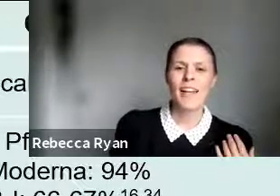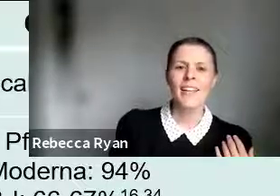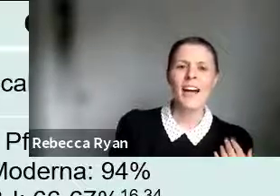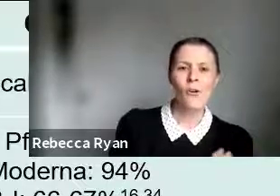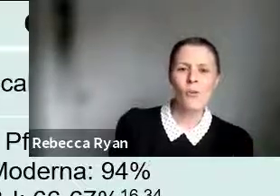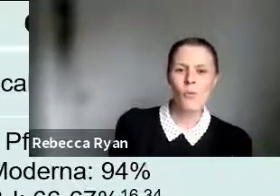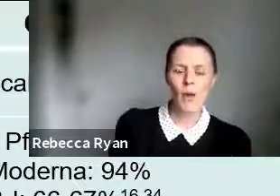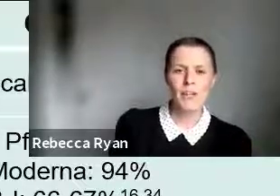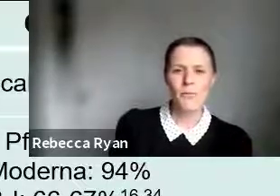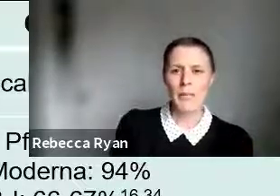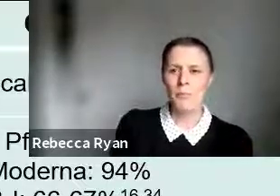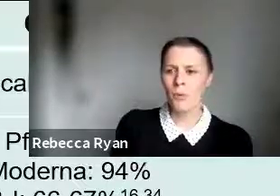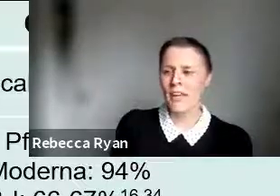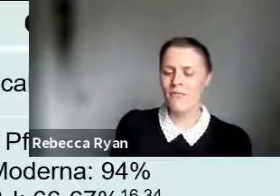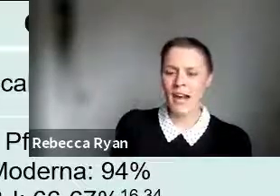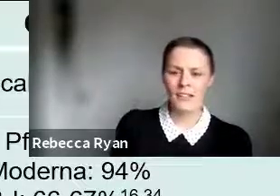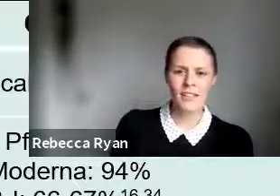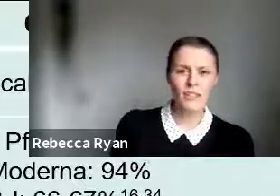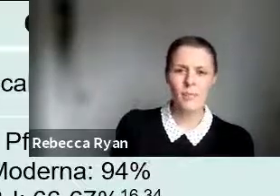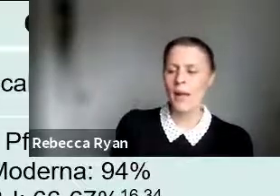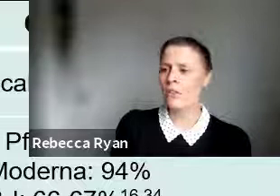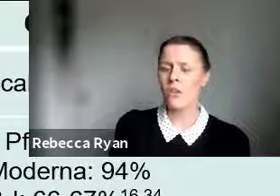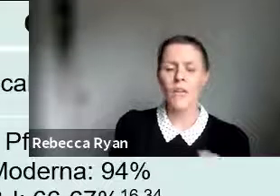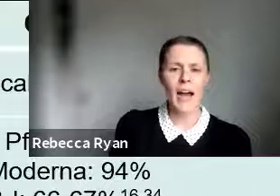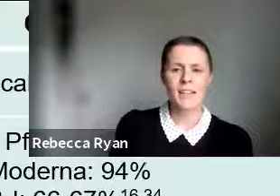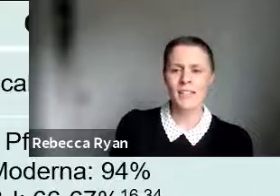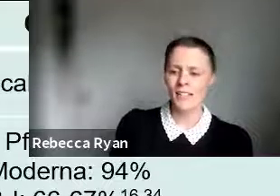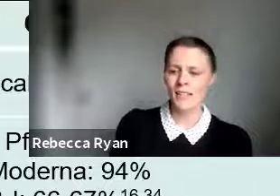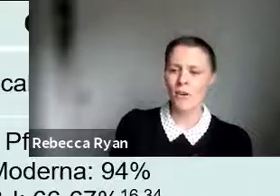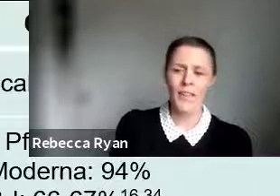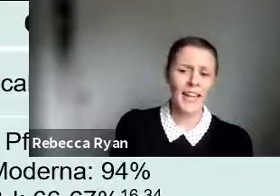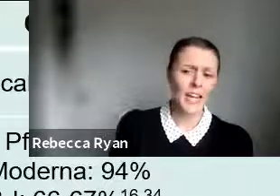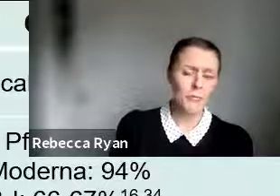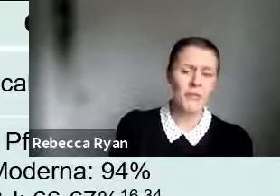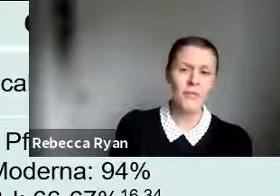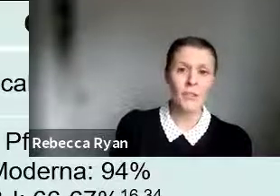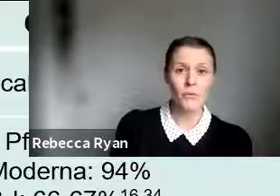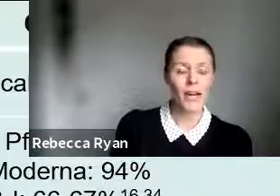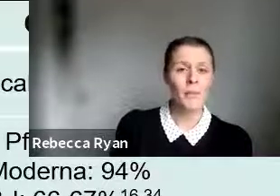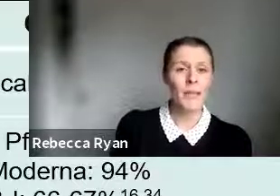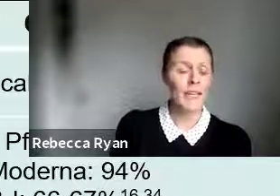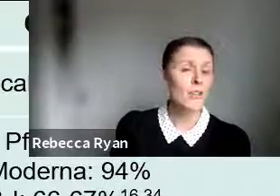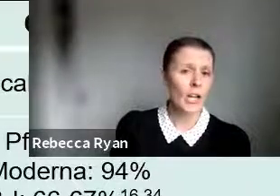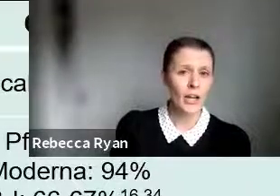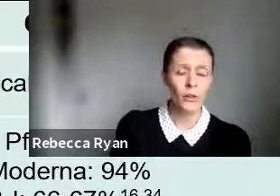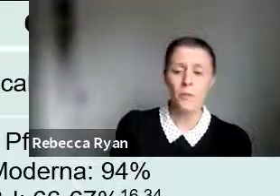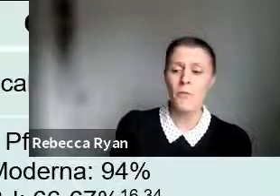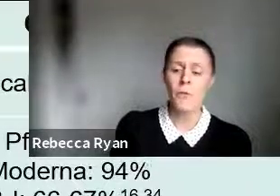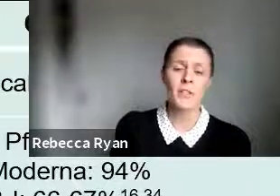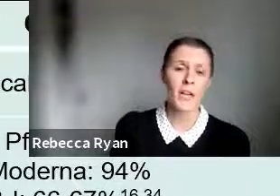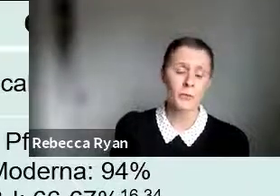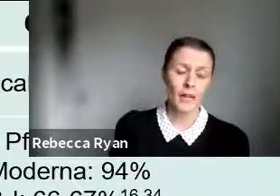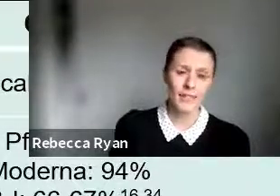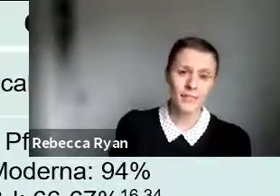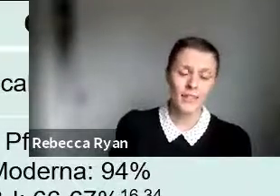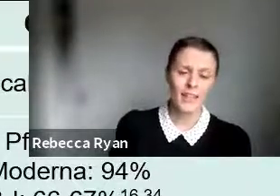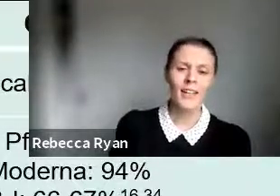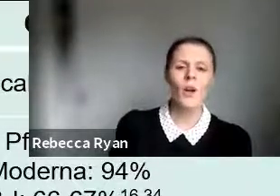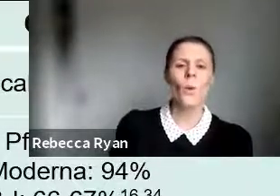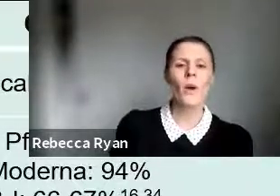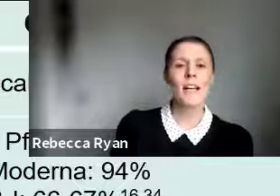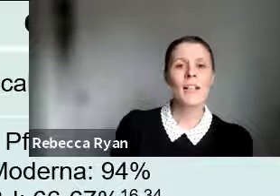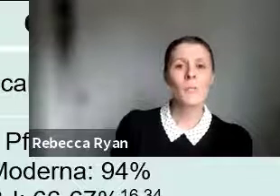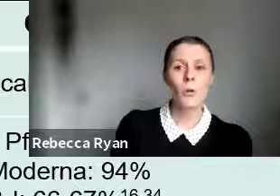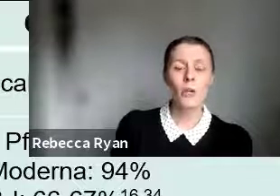do. Now, when people get vaccines depends on the vaccine itself. Like HPV is recommended in childhood before sexual